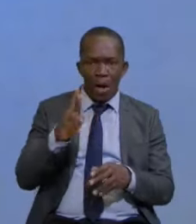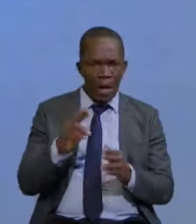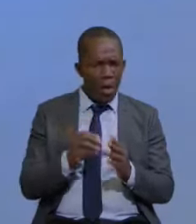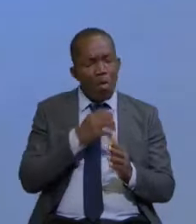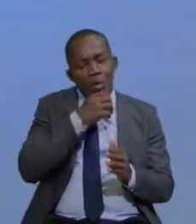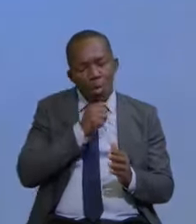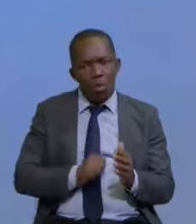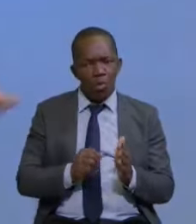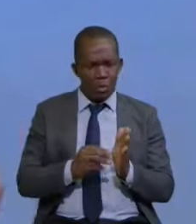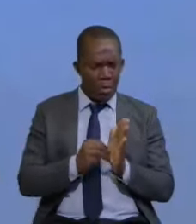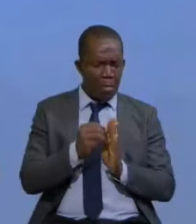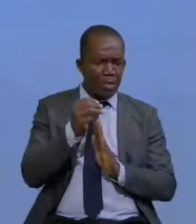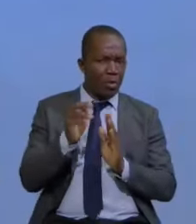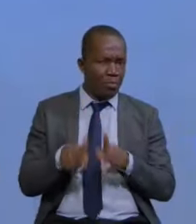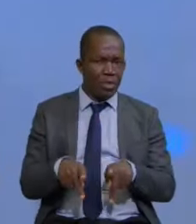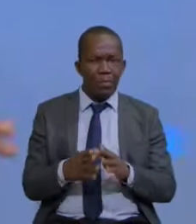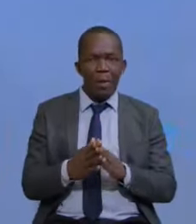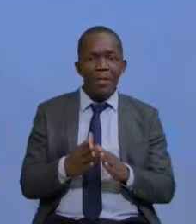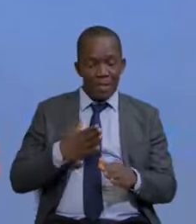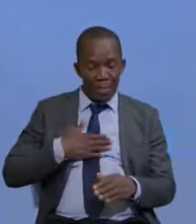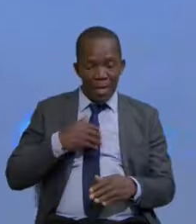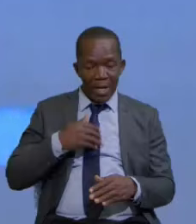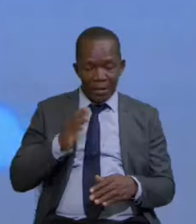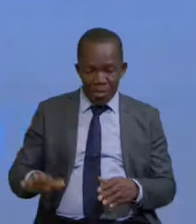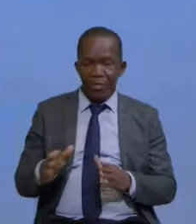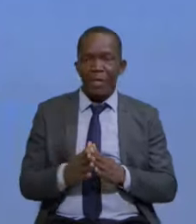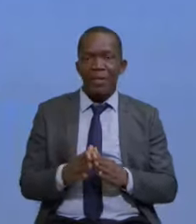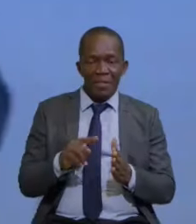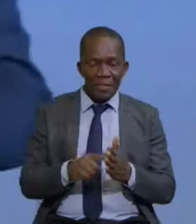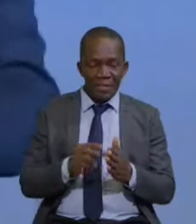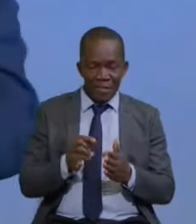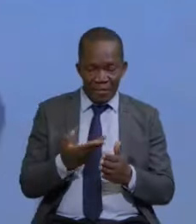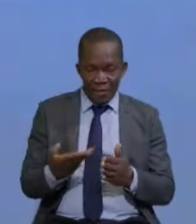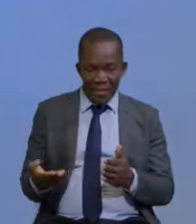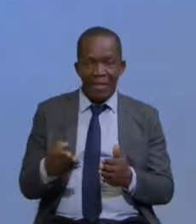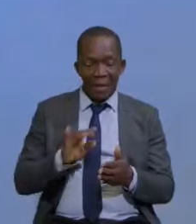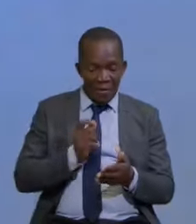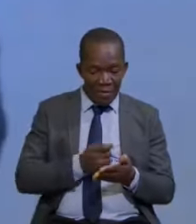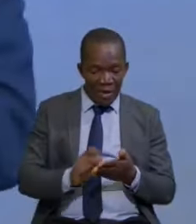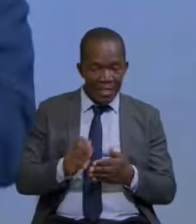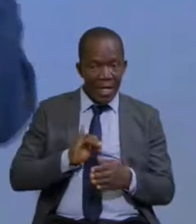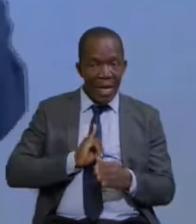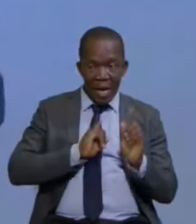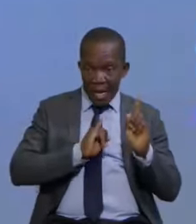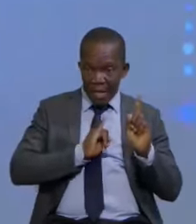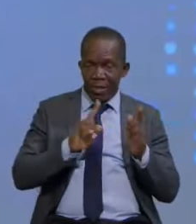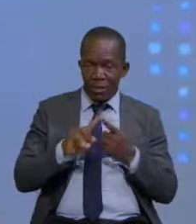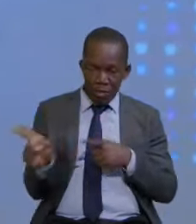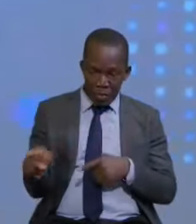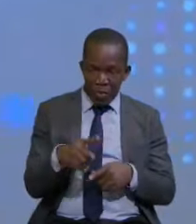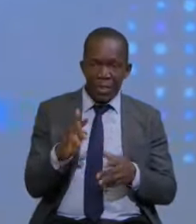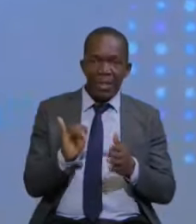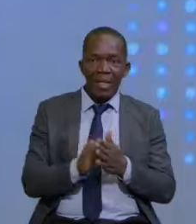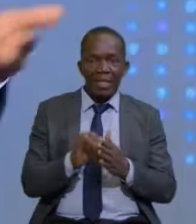this seeks right eye unto you, that you sin not. And if any man sin, understand, it is